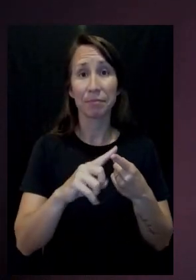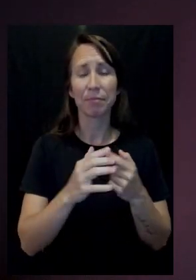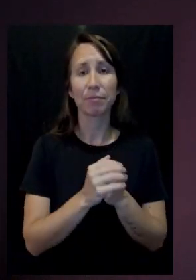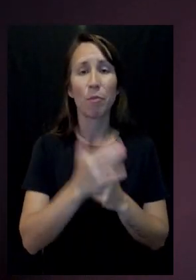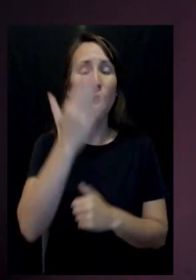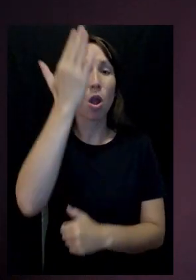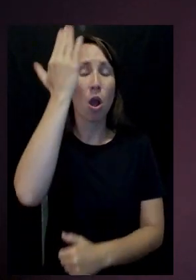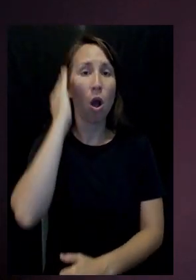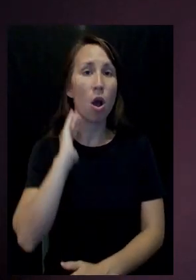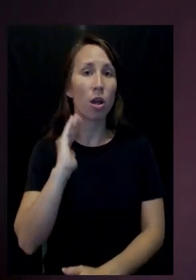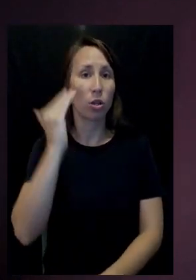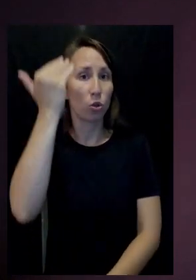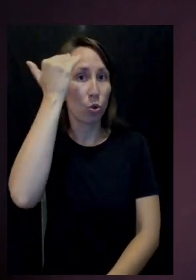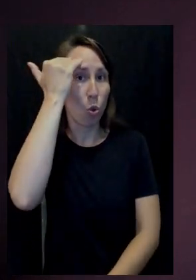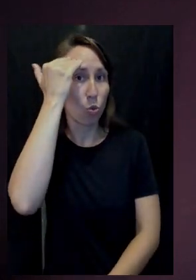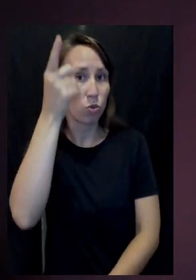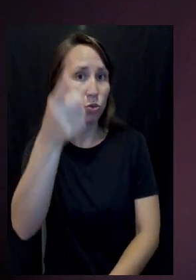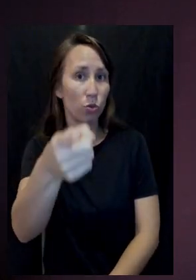is this, God knows you.